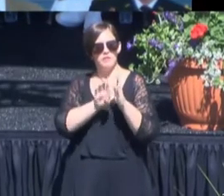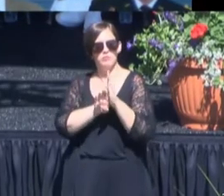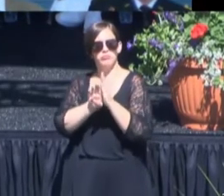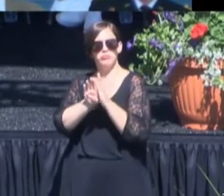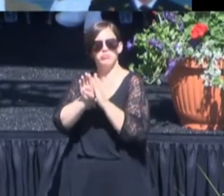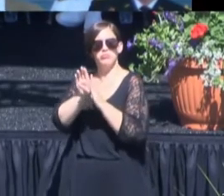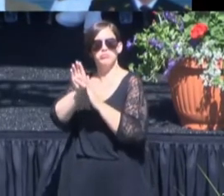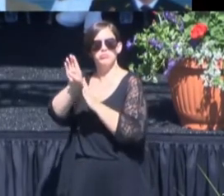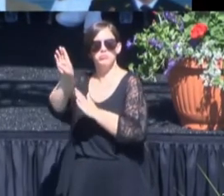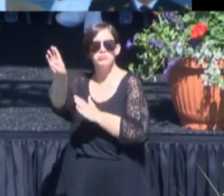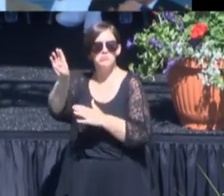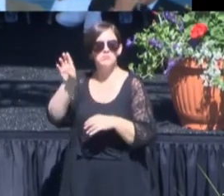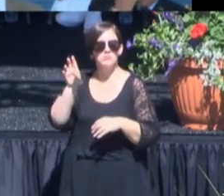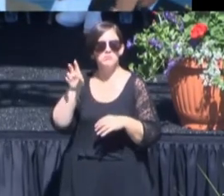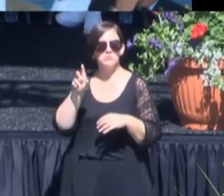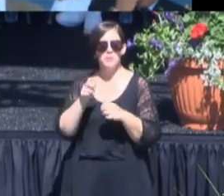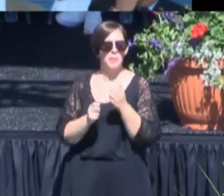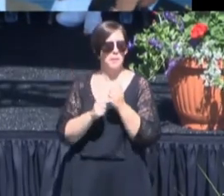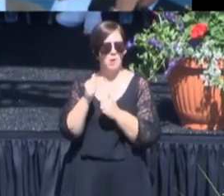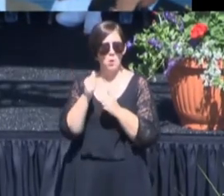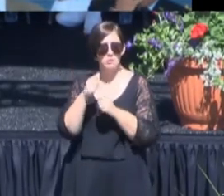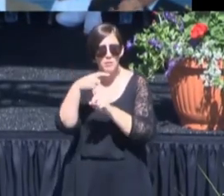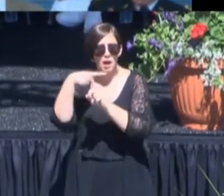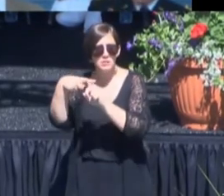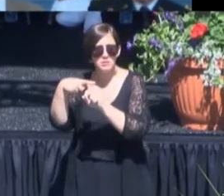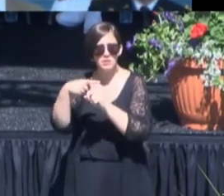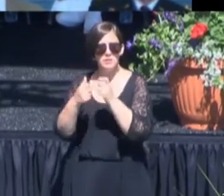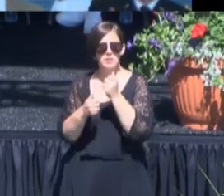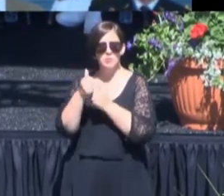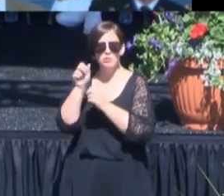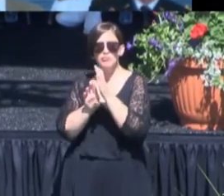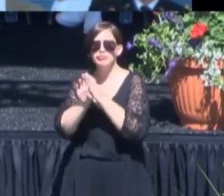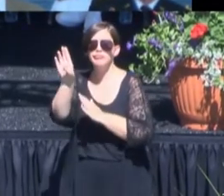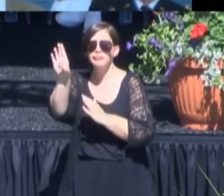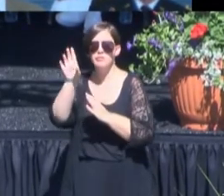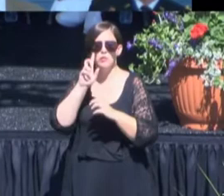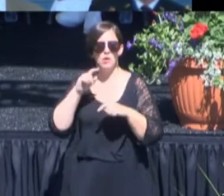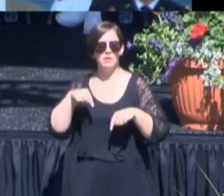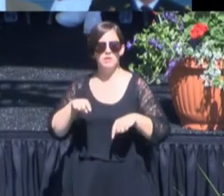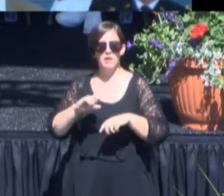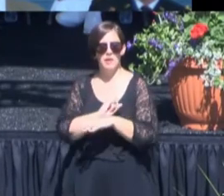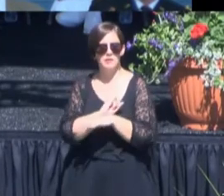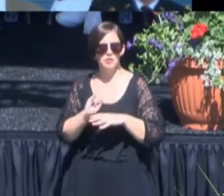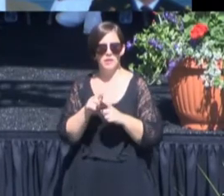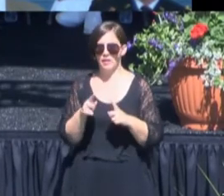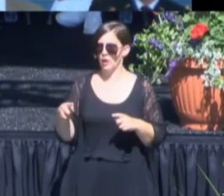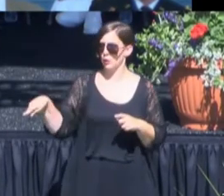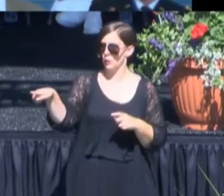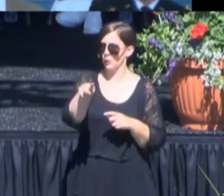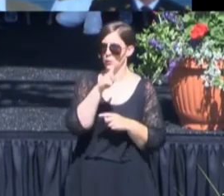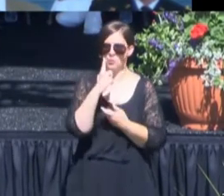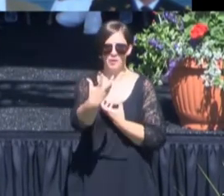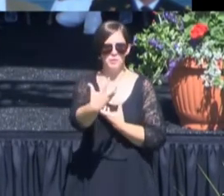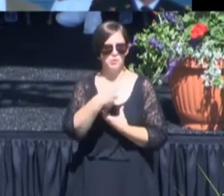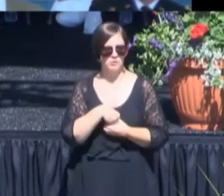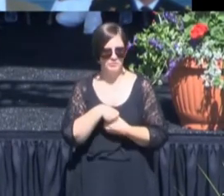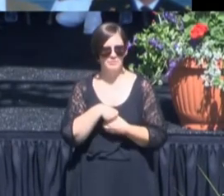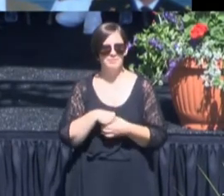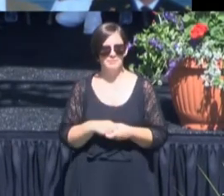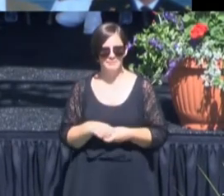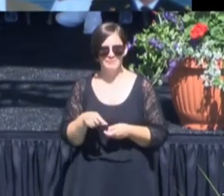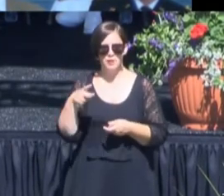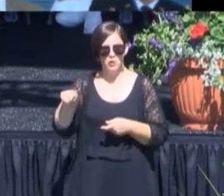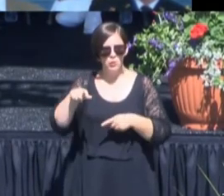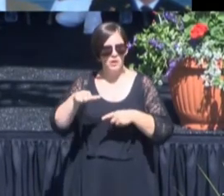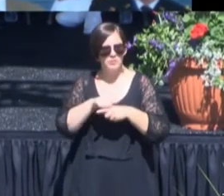direction, but you know what? The most positive sign and the most positive news for our industry is that you're about to join it. You have prepared